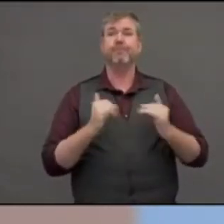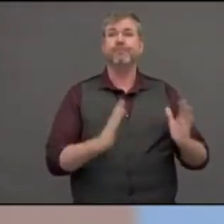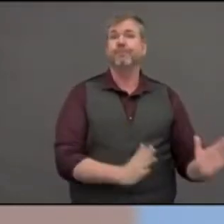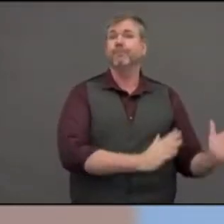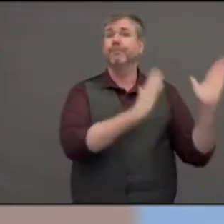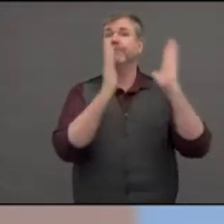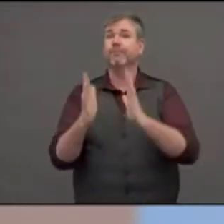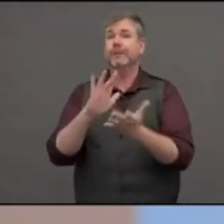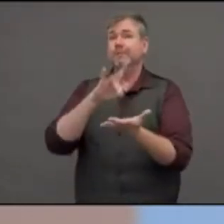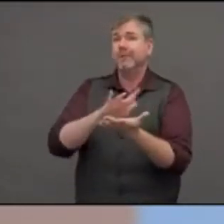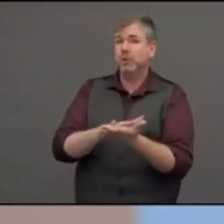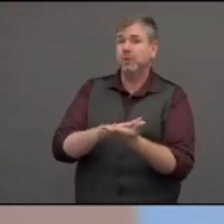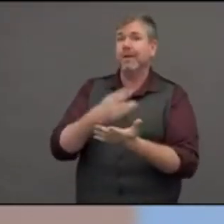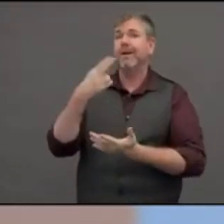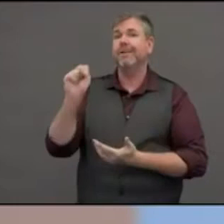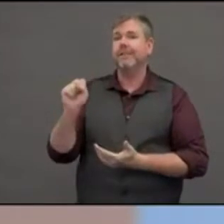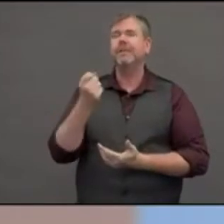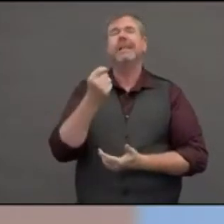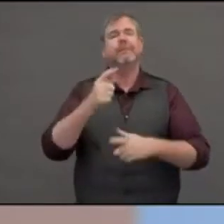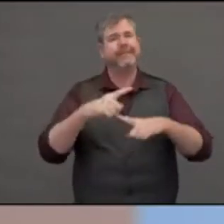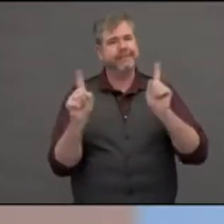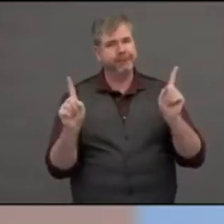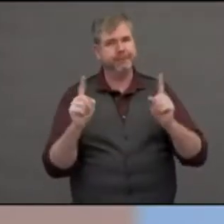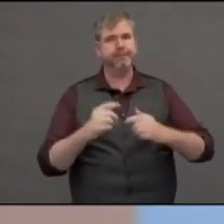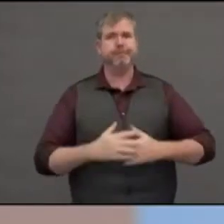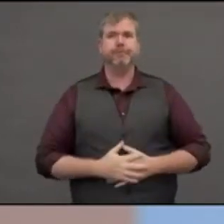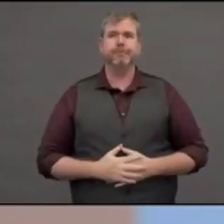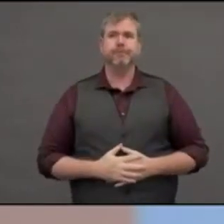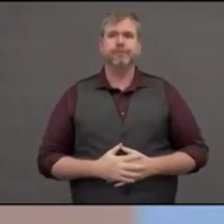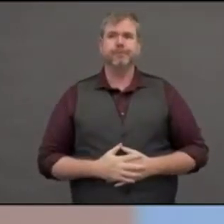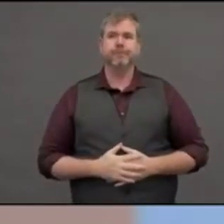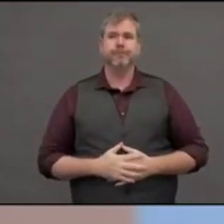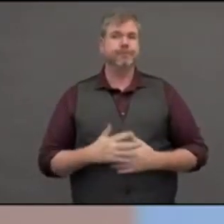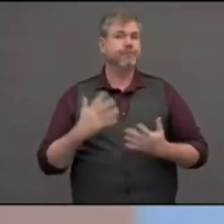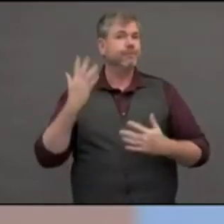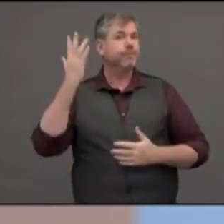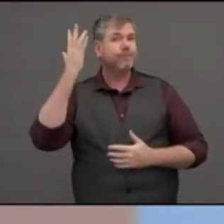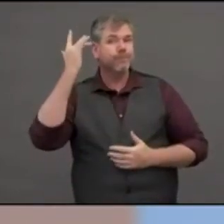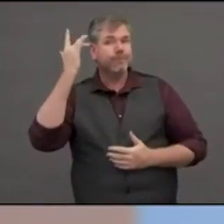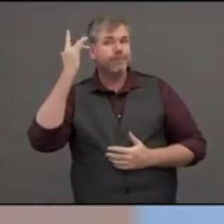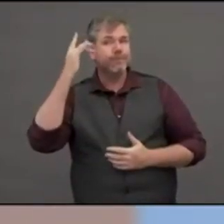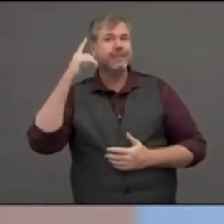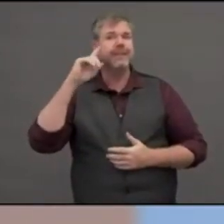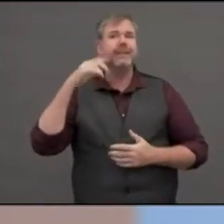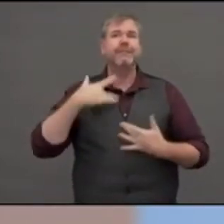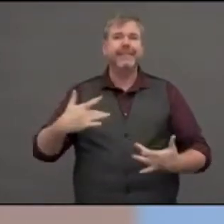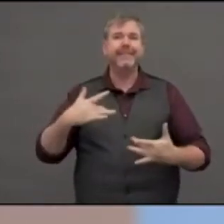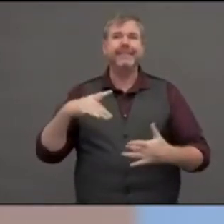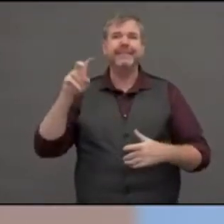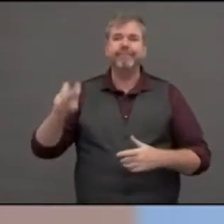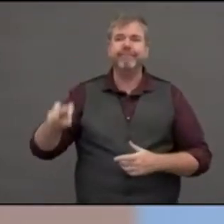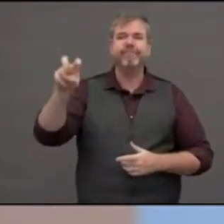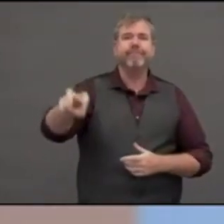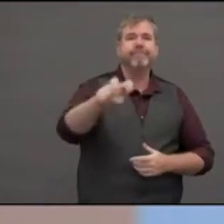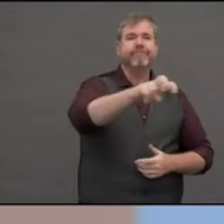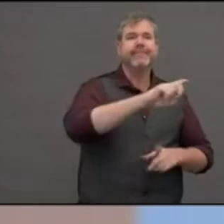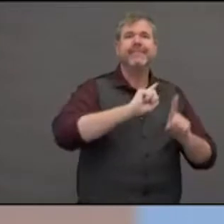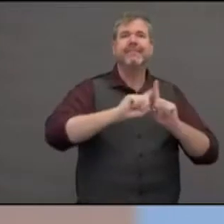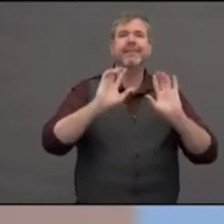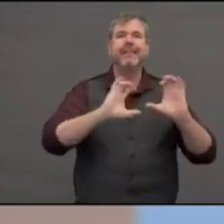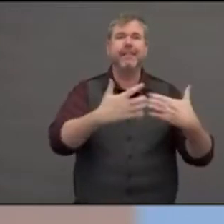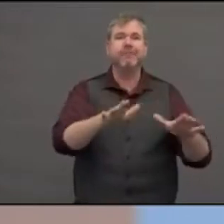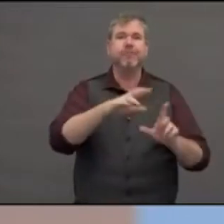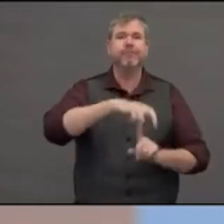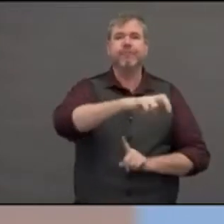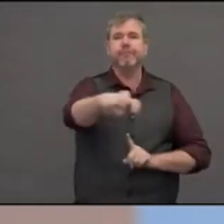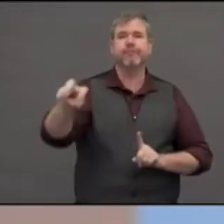because historically students have gone between classes and multiple classes. So we're working with schools to try to minimize that and to